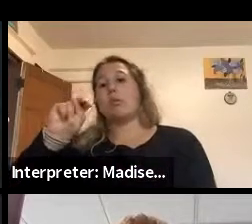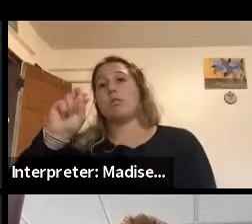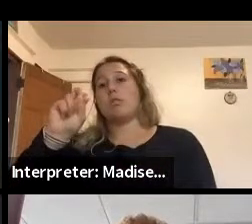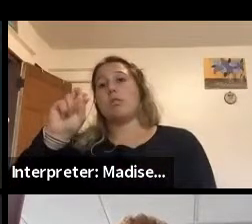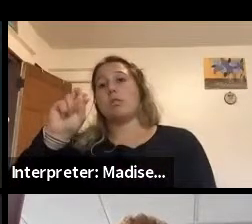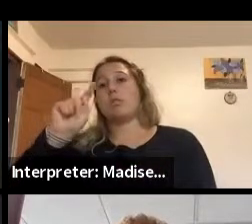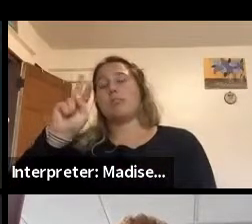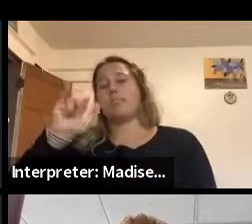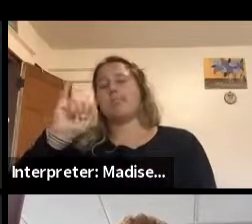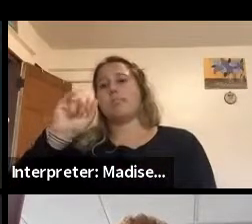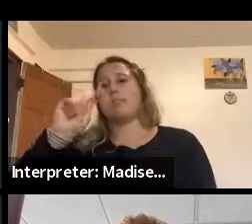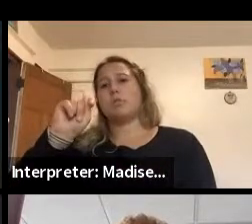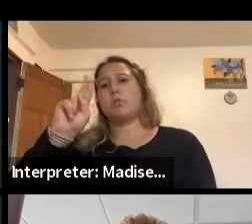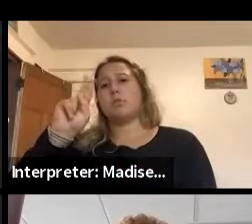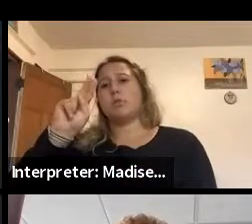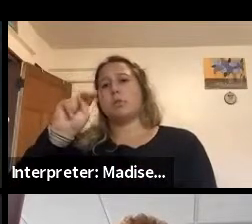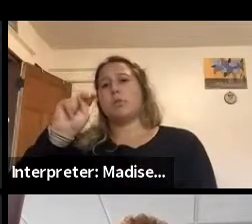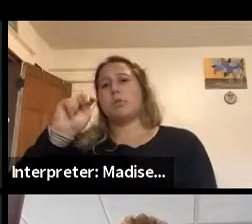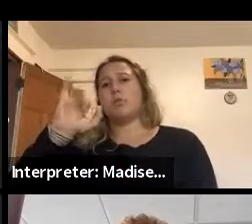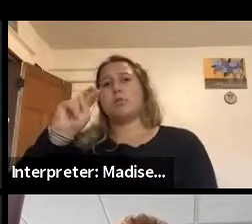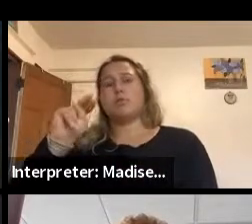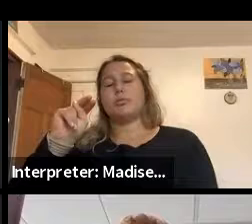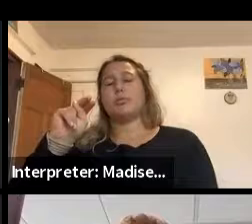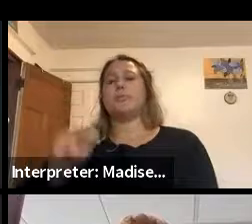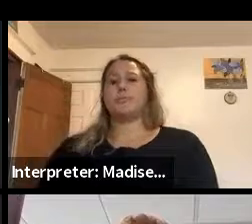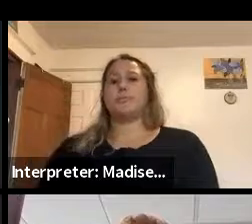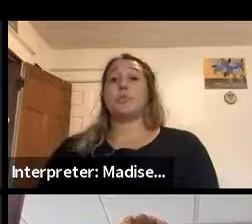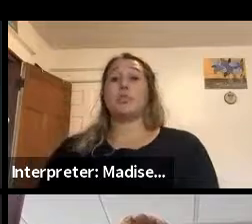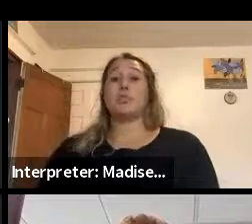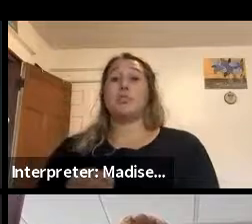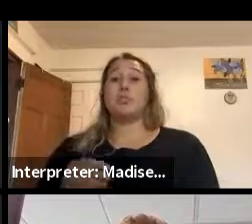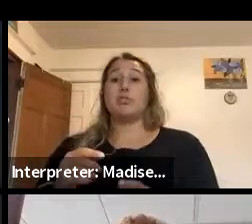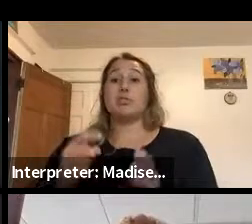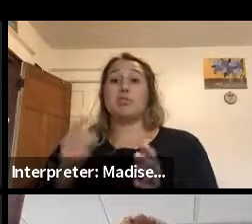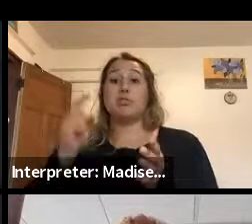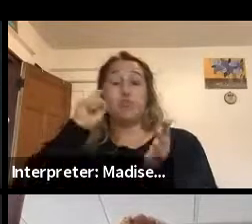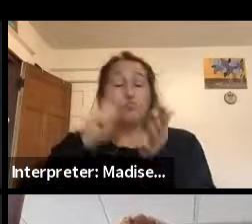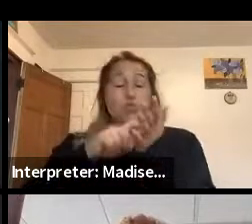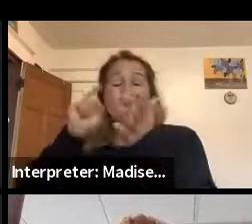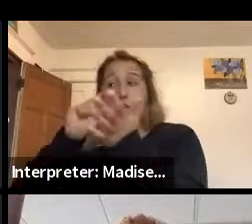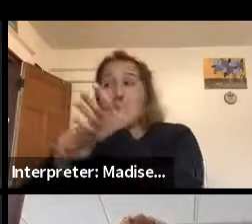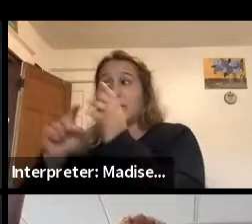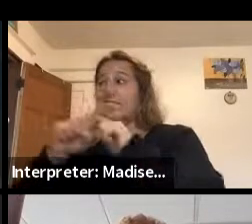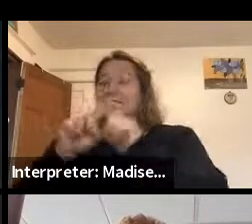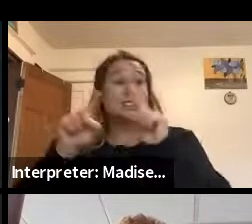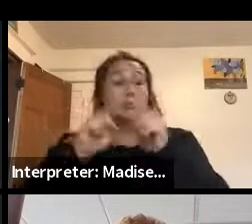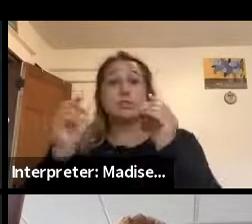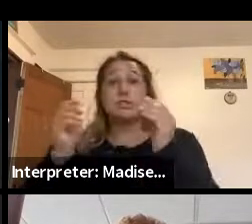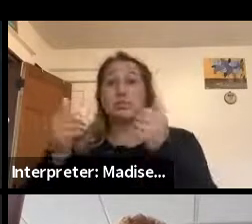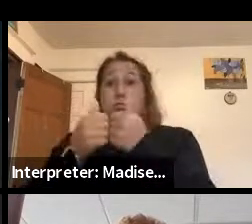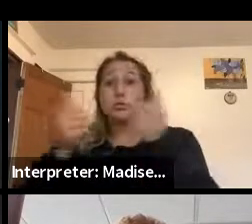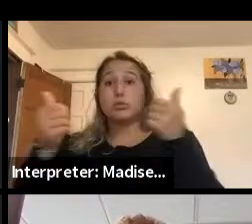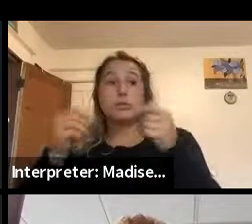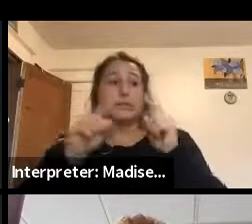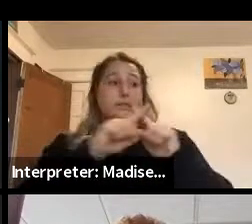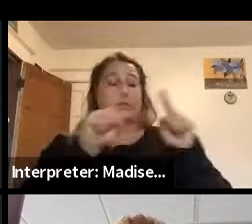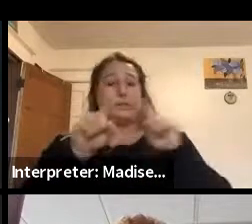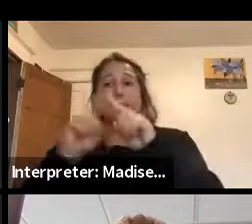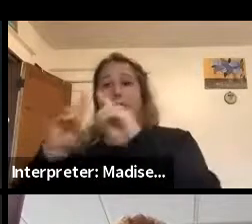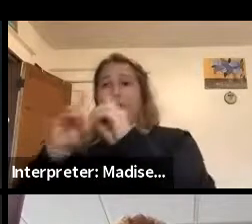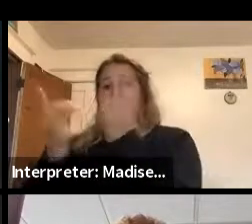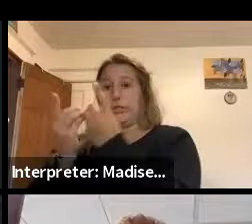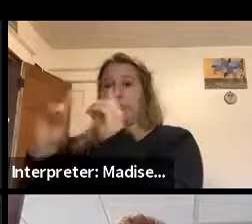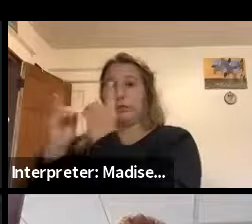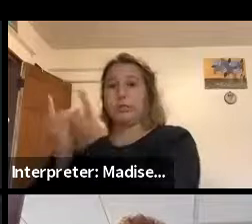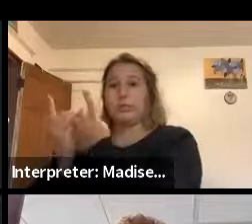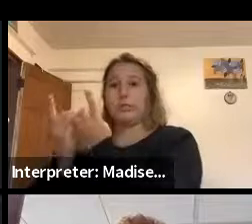regularize or normalize the differences between and among legislative districts, whether it's the US Congress, individual